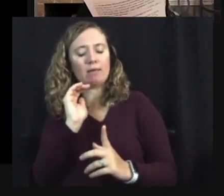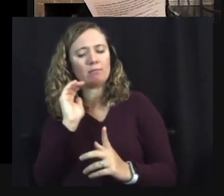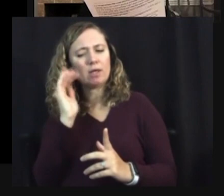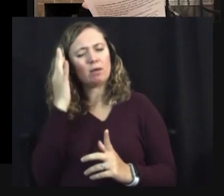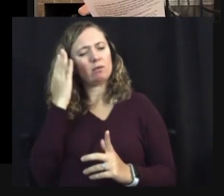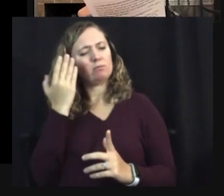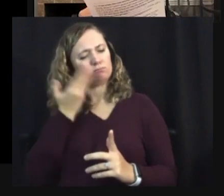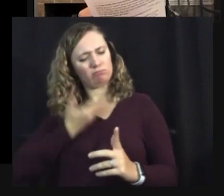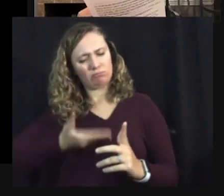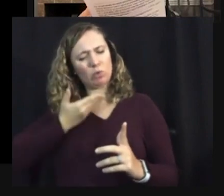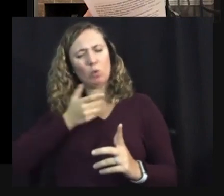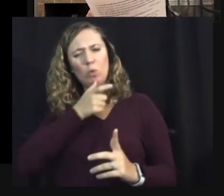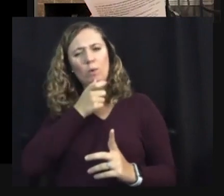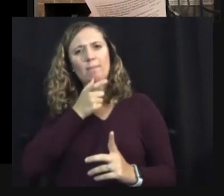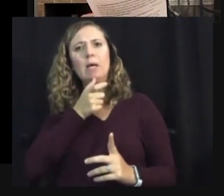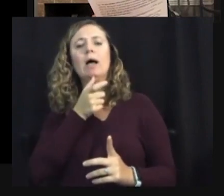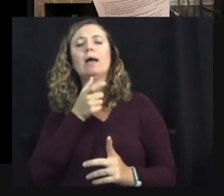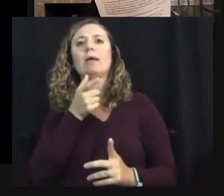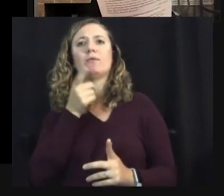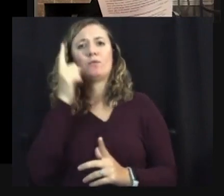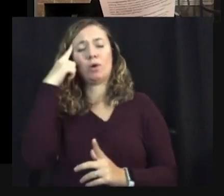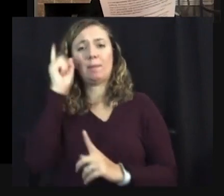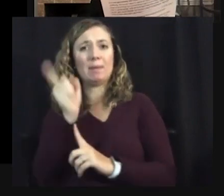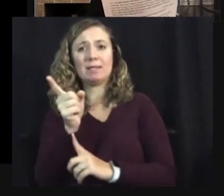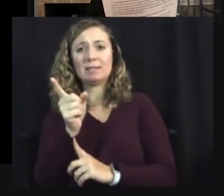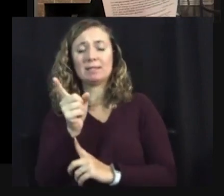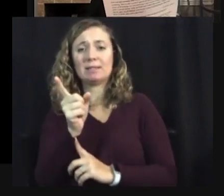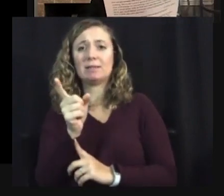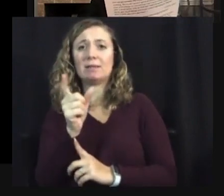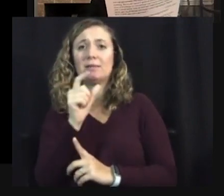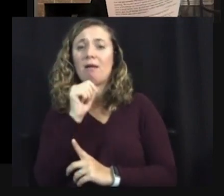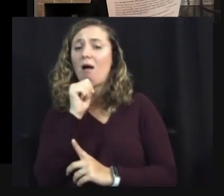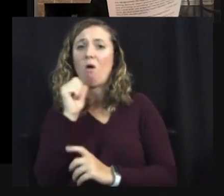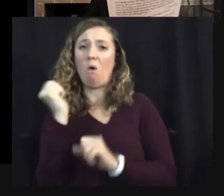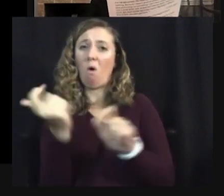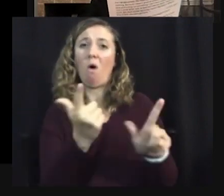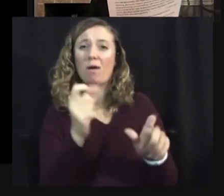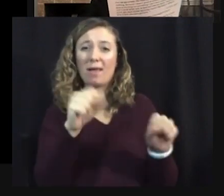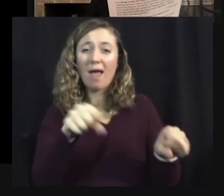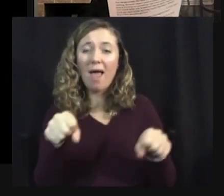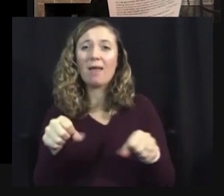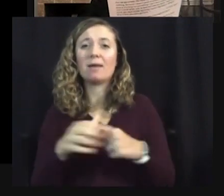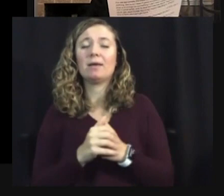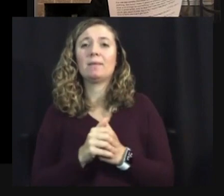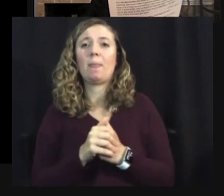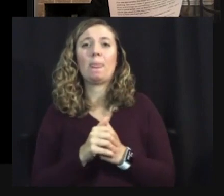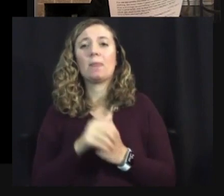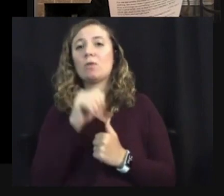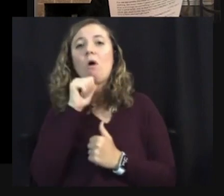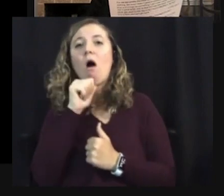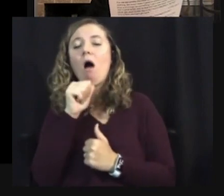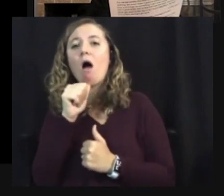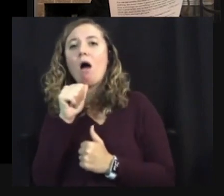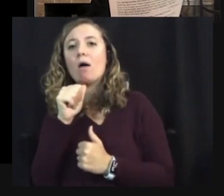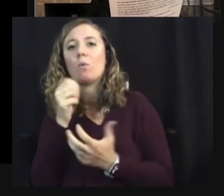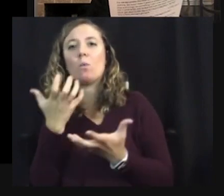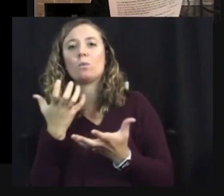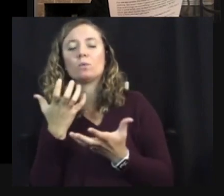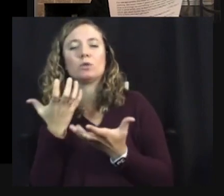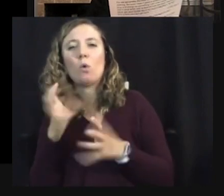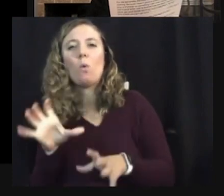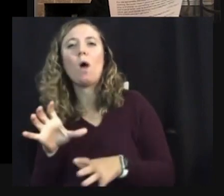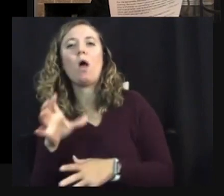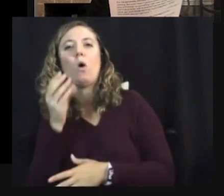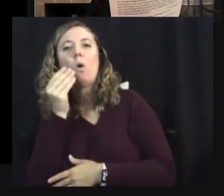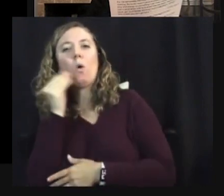to everyone. Don't make home into a prison. Encourage questions and admitting when one doesn't understand